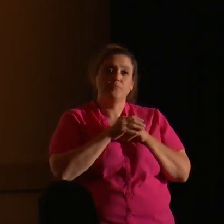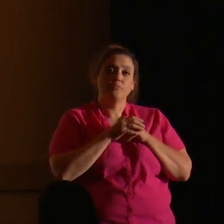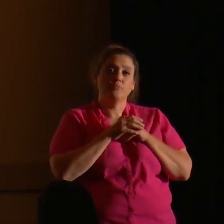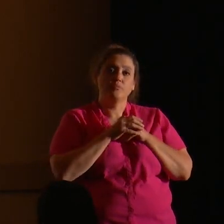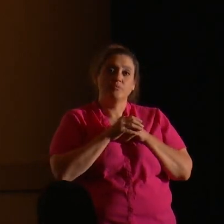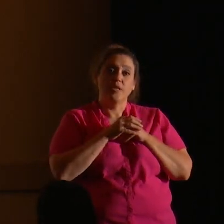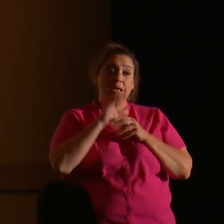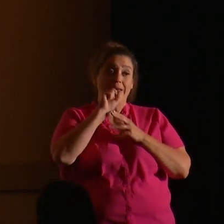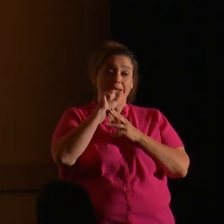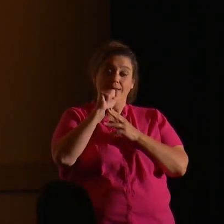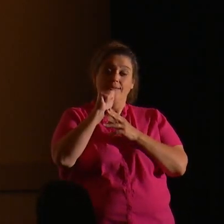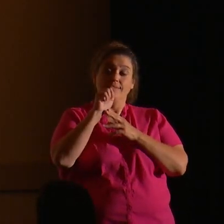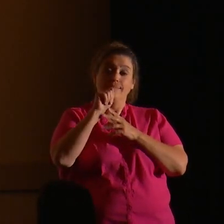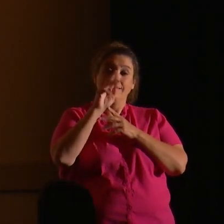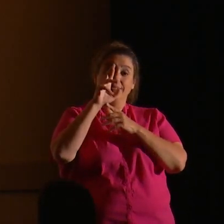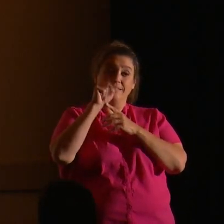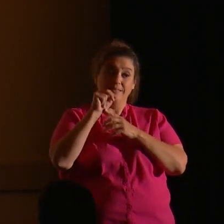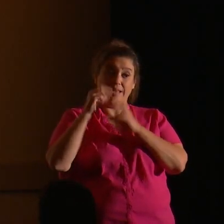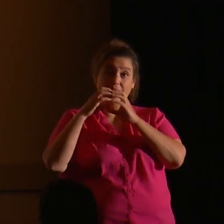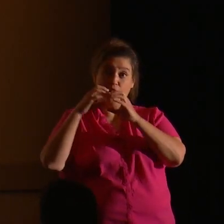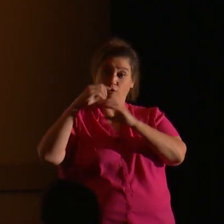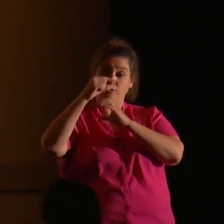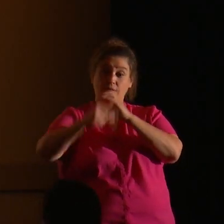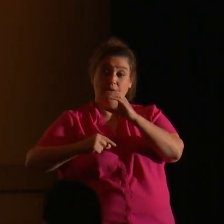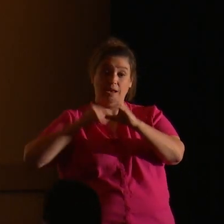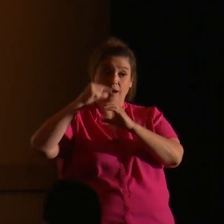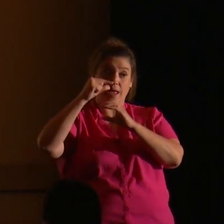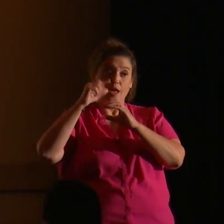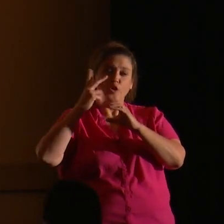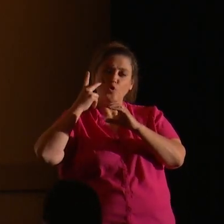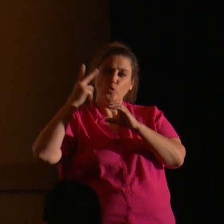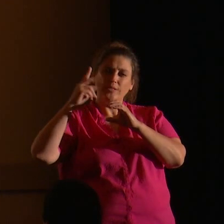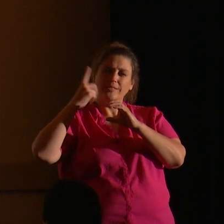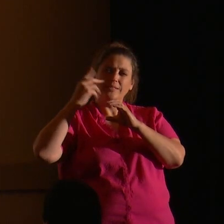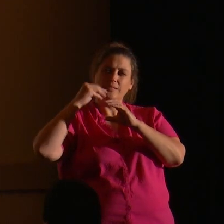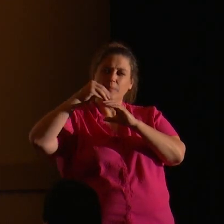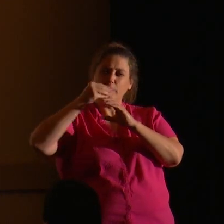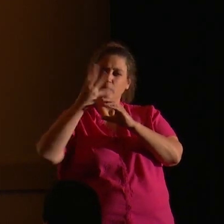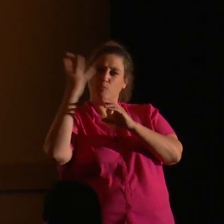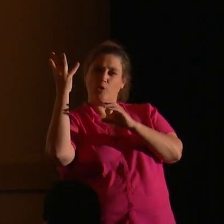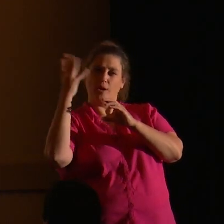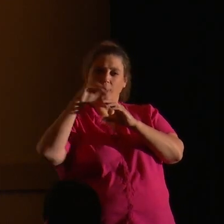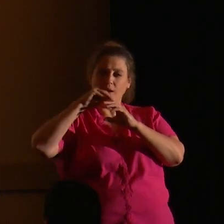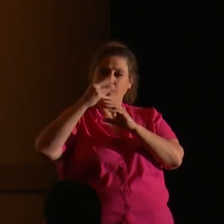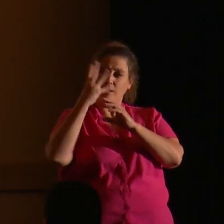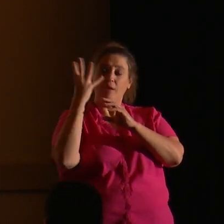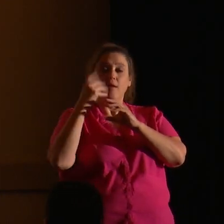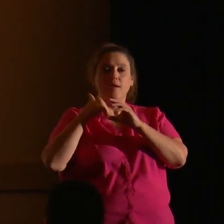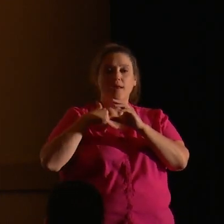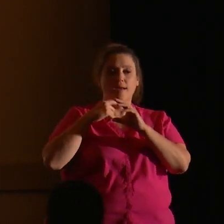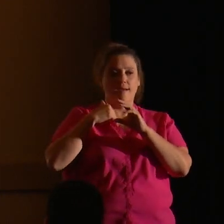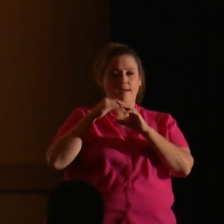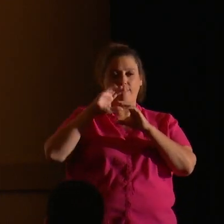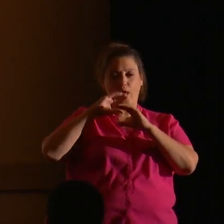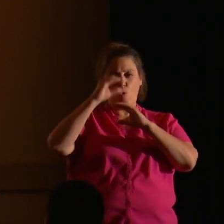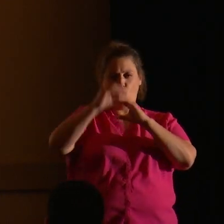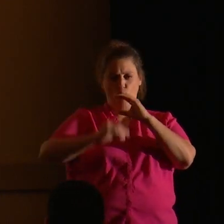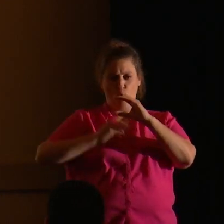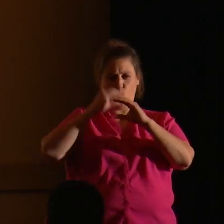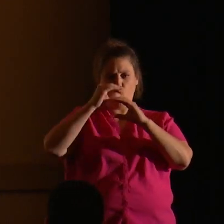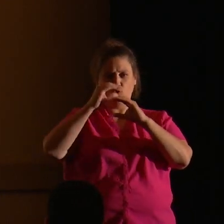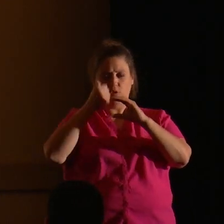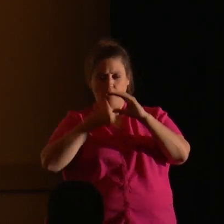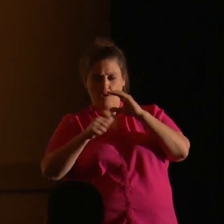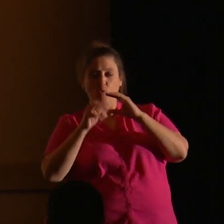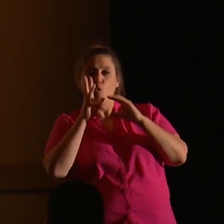of Saturn, with the spray of material coming out. It again has a subsurface ocean of water. But now